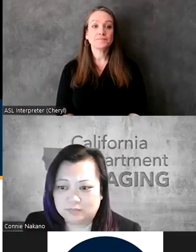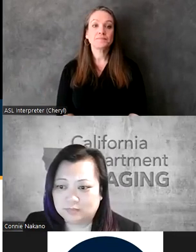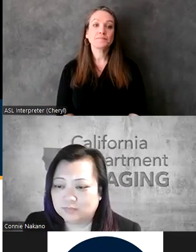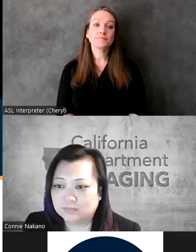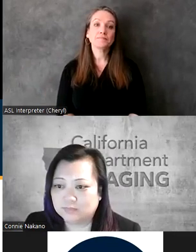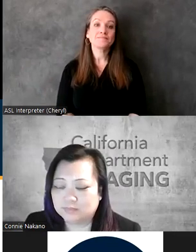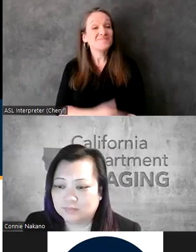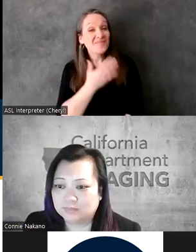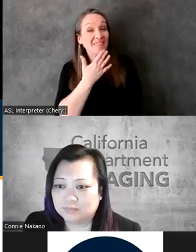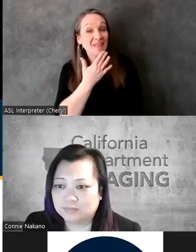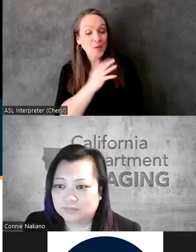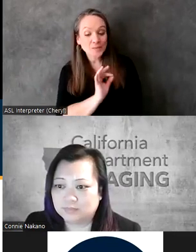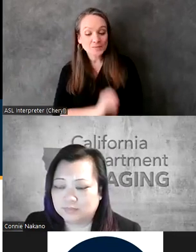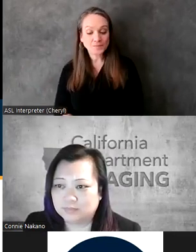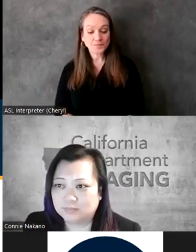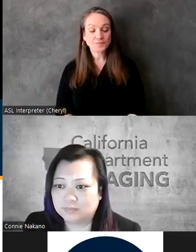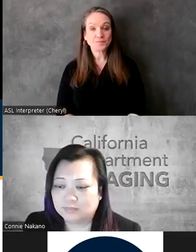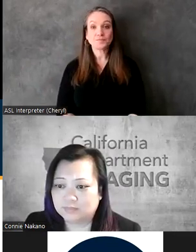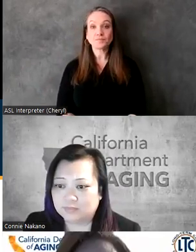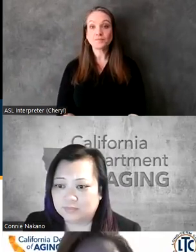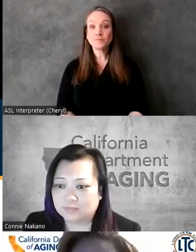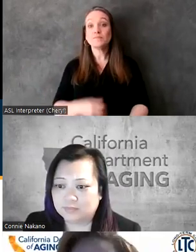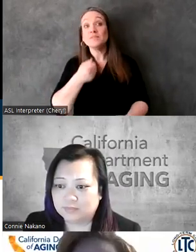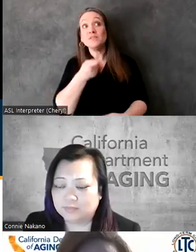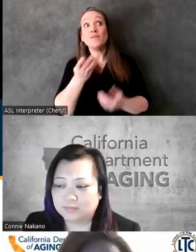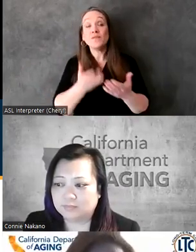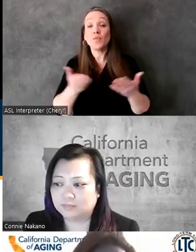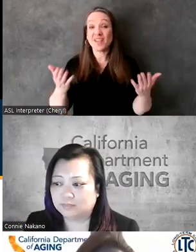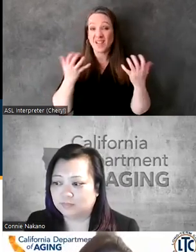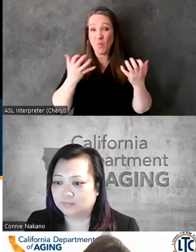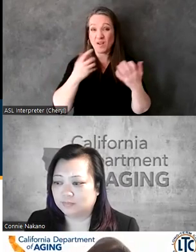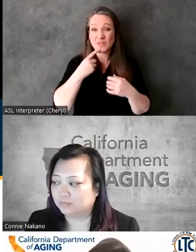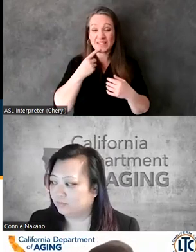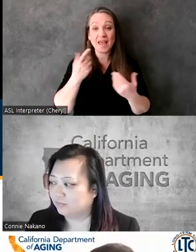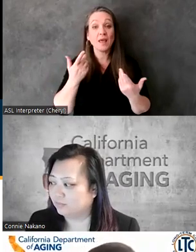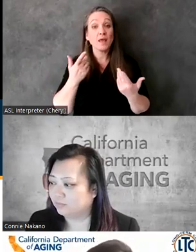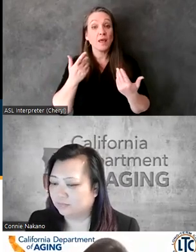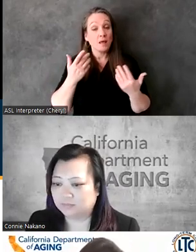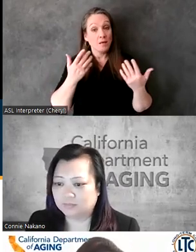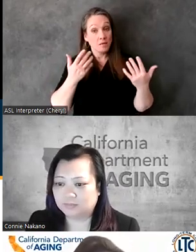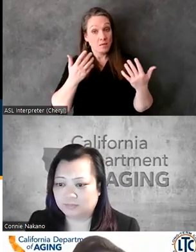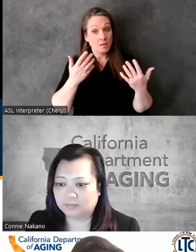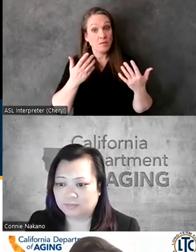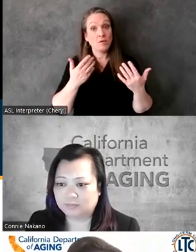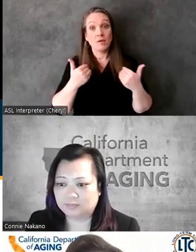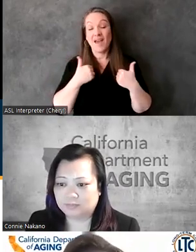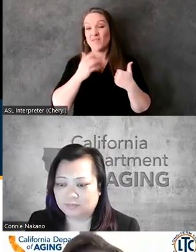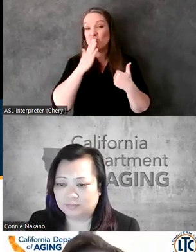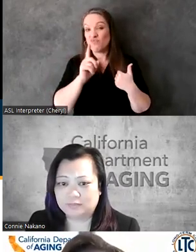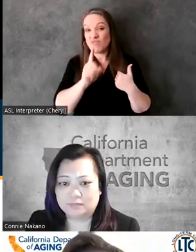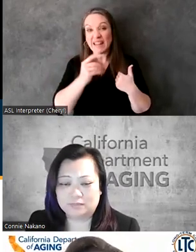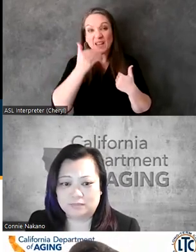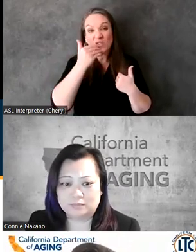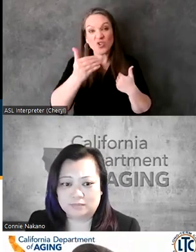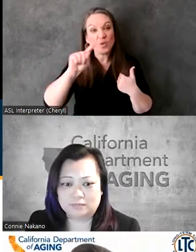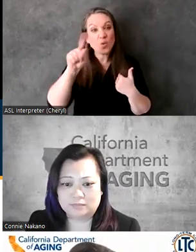Thank you, Amanda. So a couple of things. I wanted to first say that there is also a really good question on the chat that I